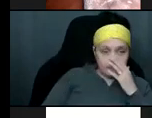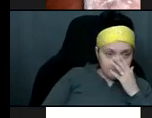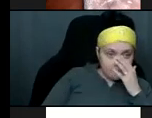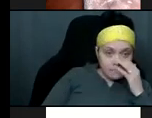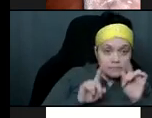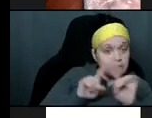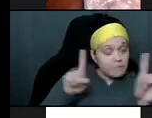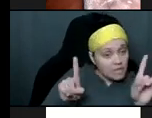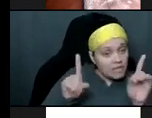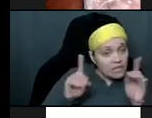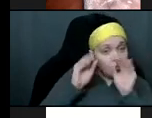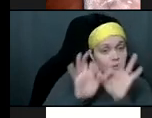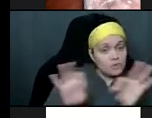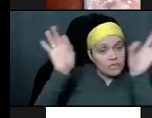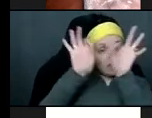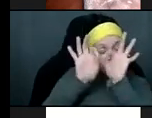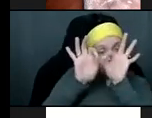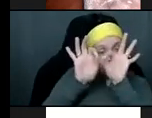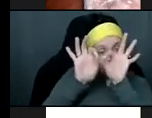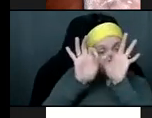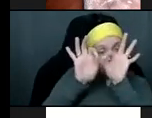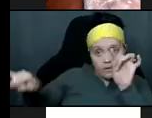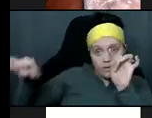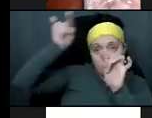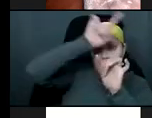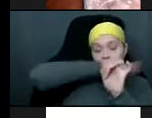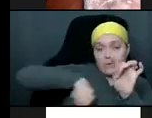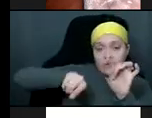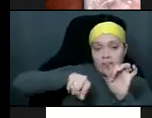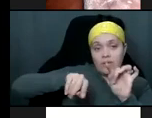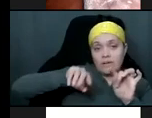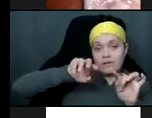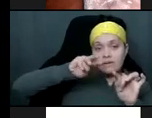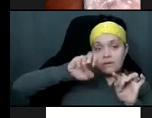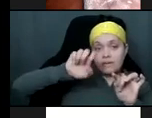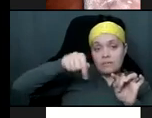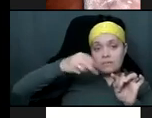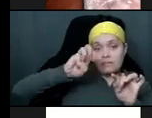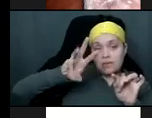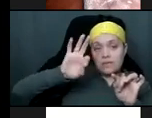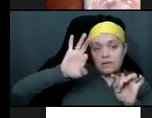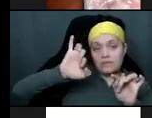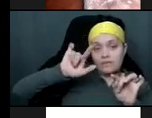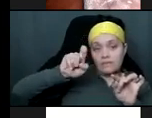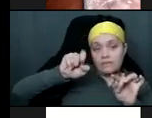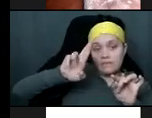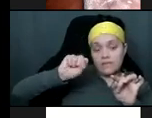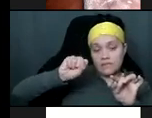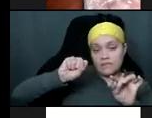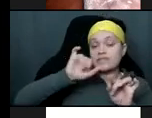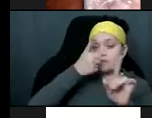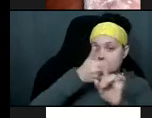But the more significant going all the way around is that Matthew Flinders circumnavigates